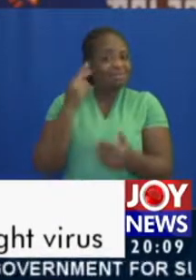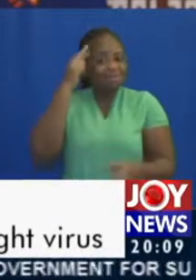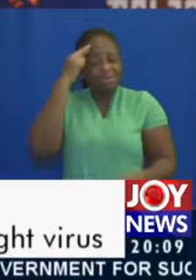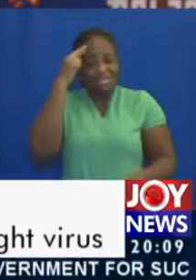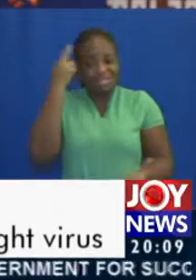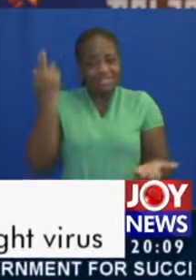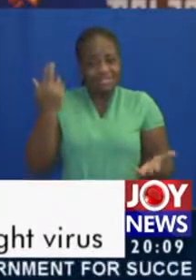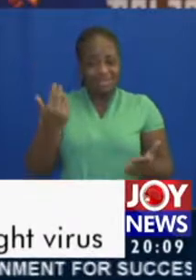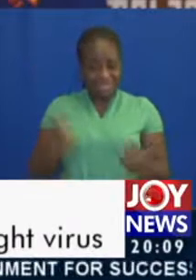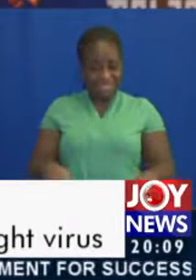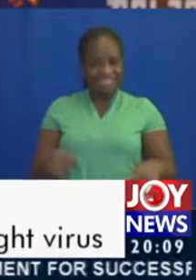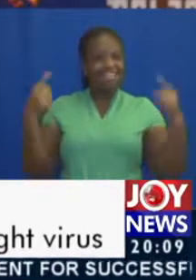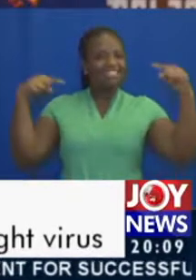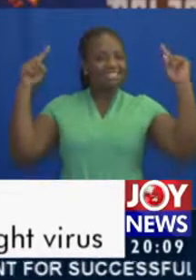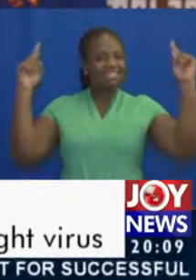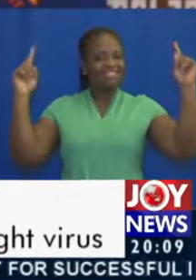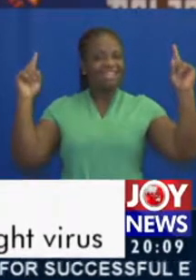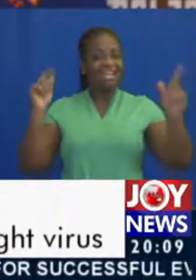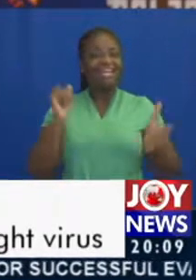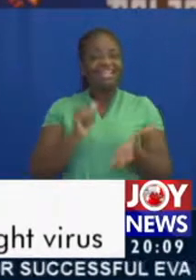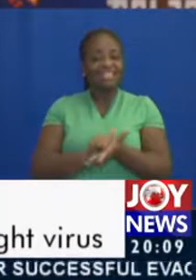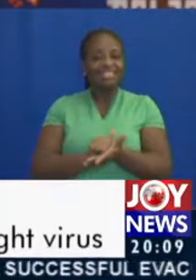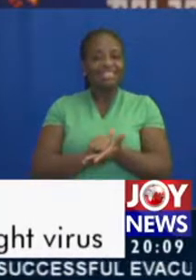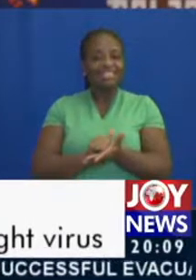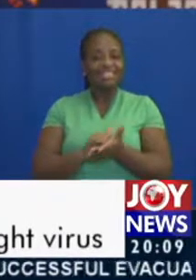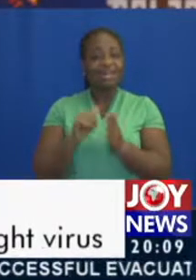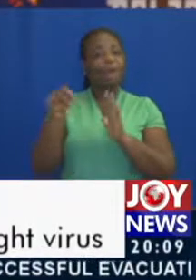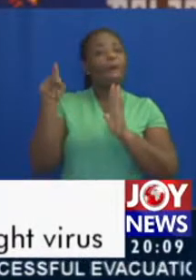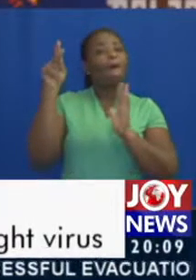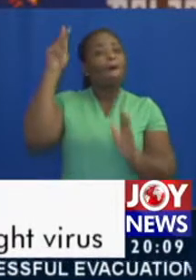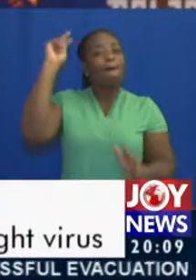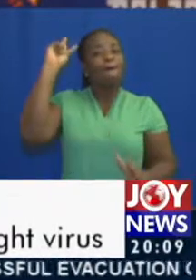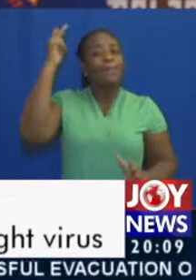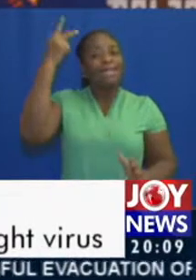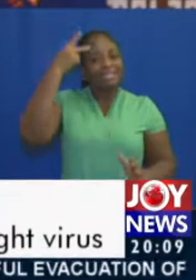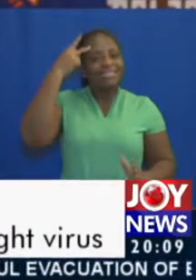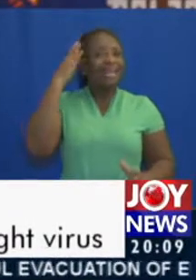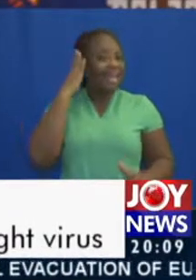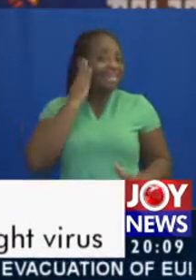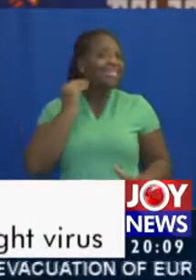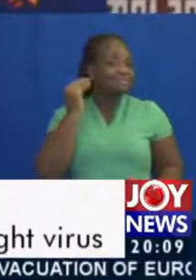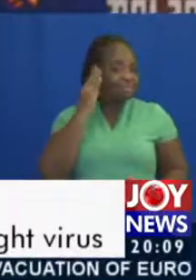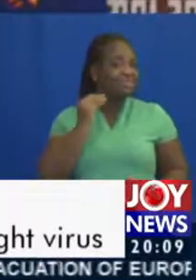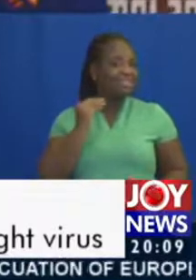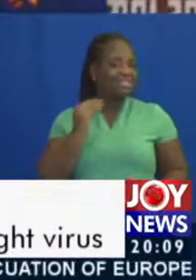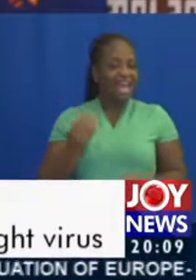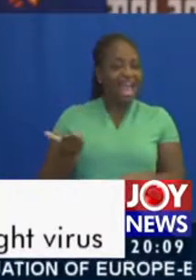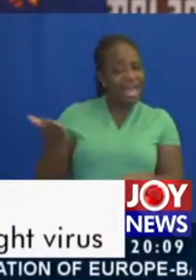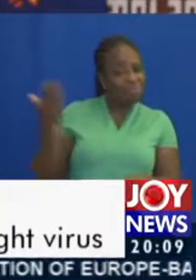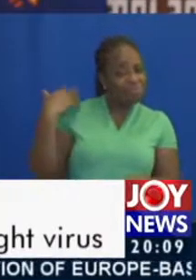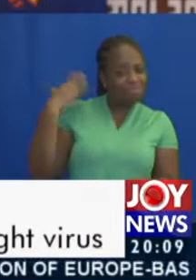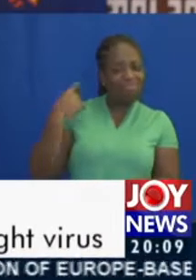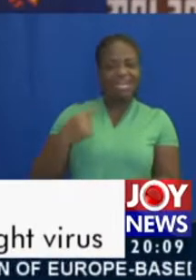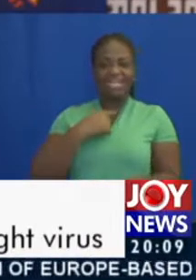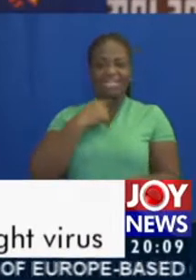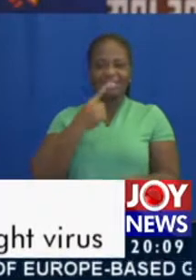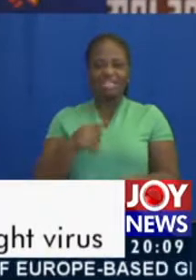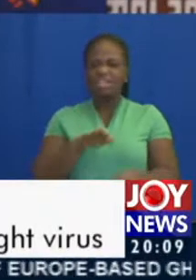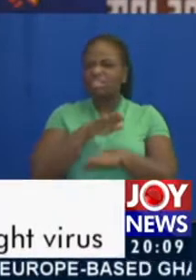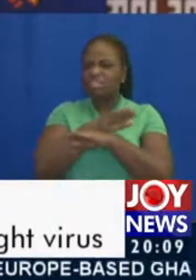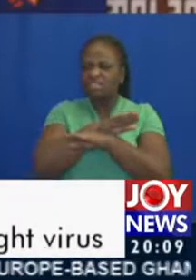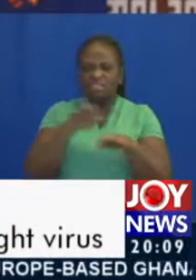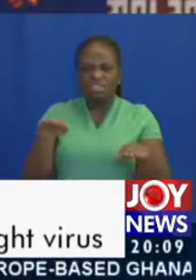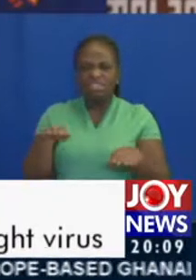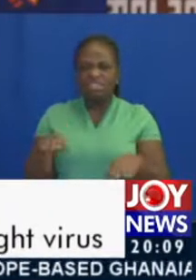assertion, and that is political expediency. But as I have said before, do not begrudge those who